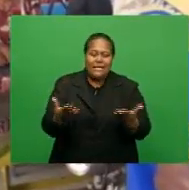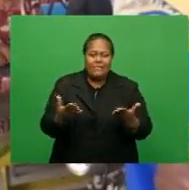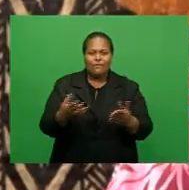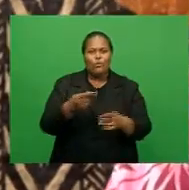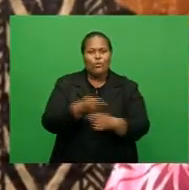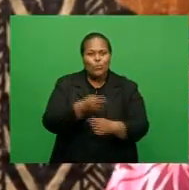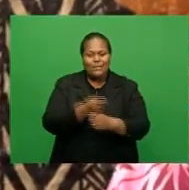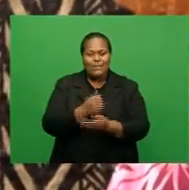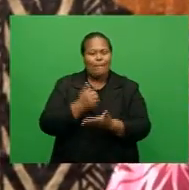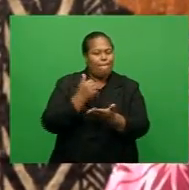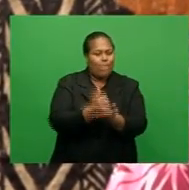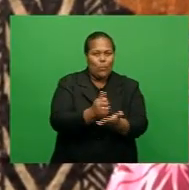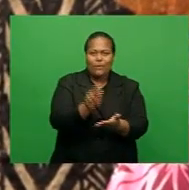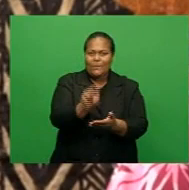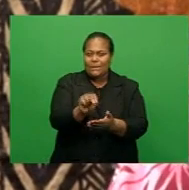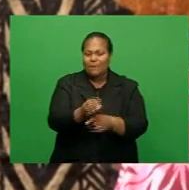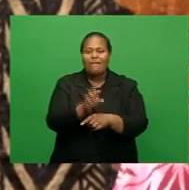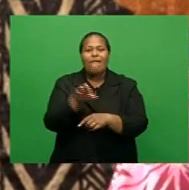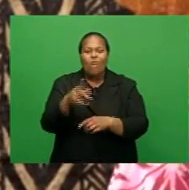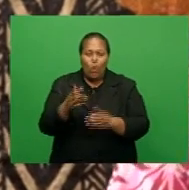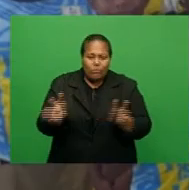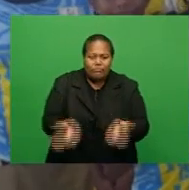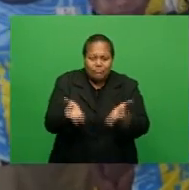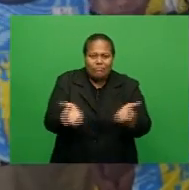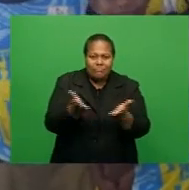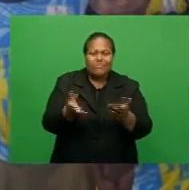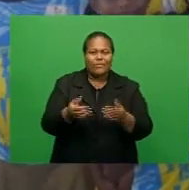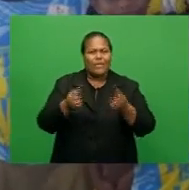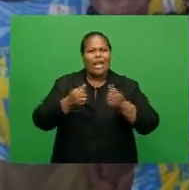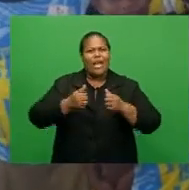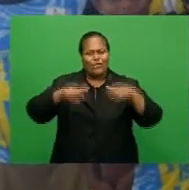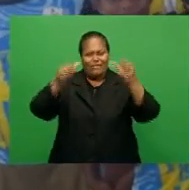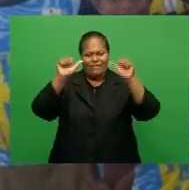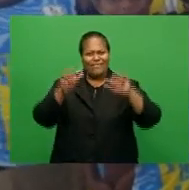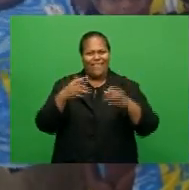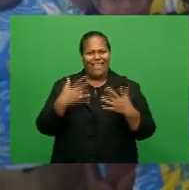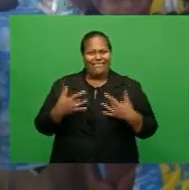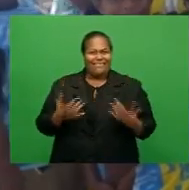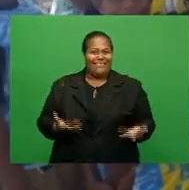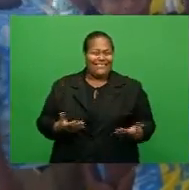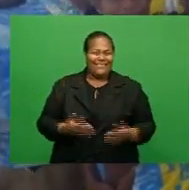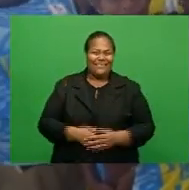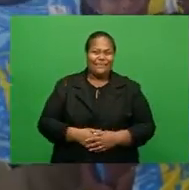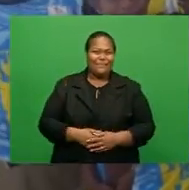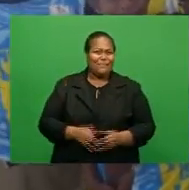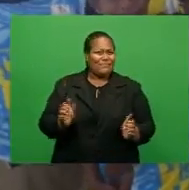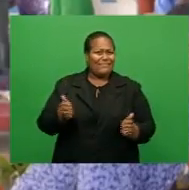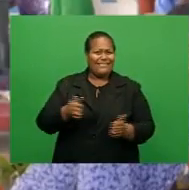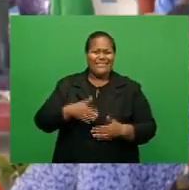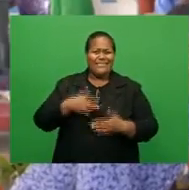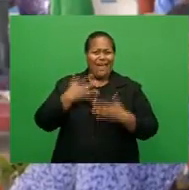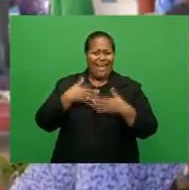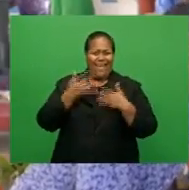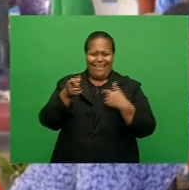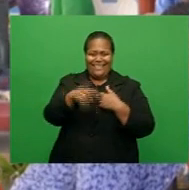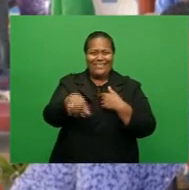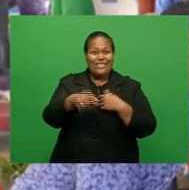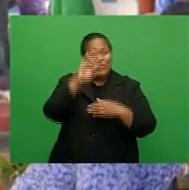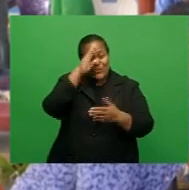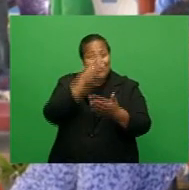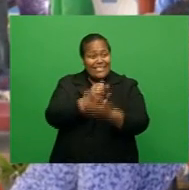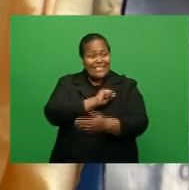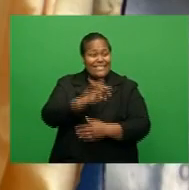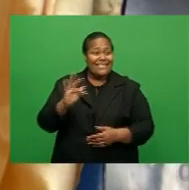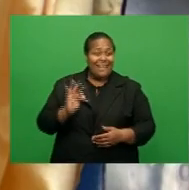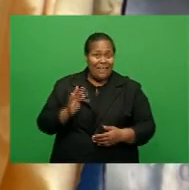support they need to succeed in this world. It was a joyous occasion for the students and staff to